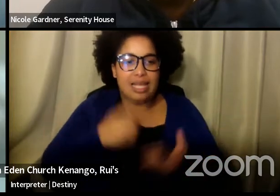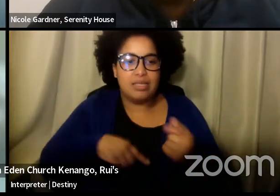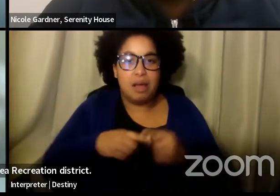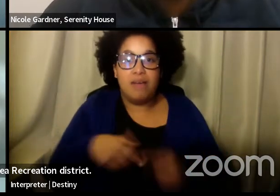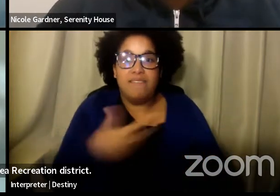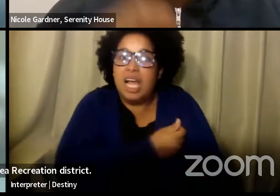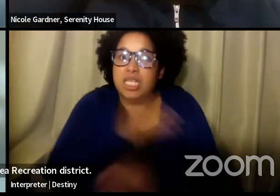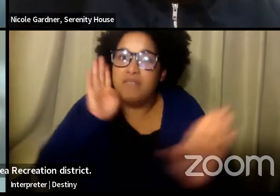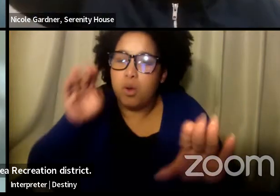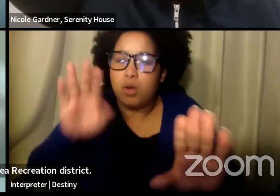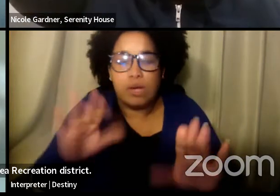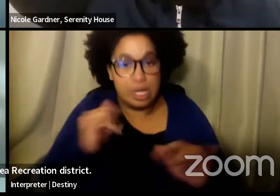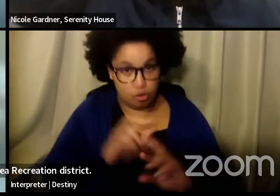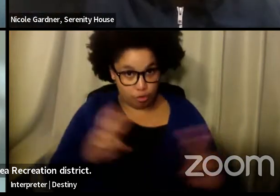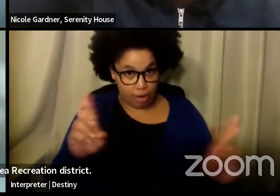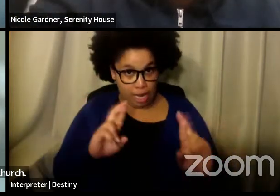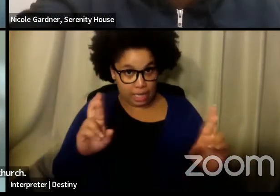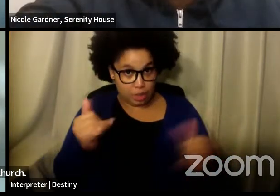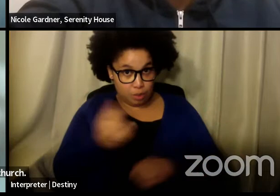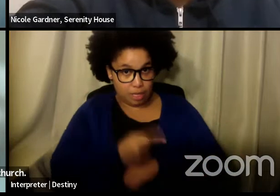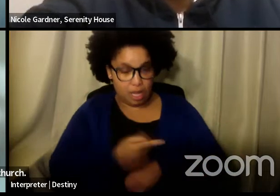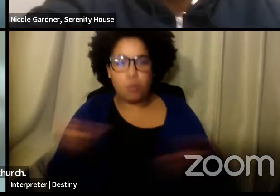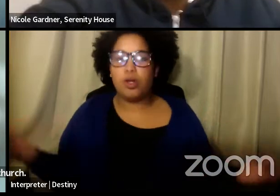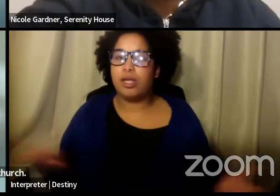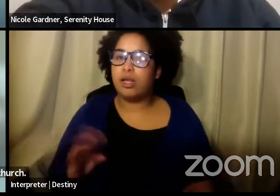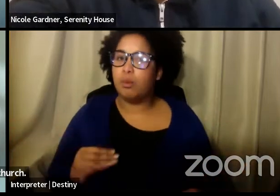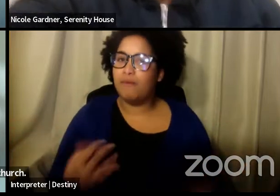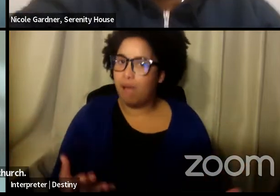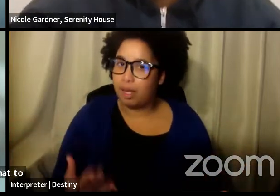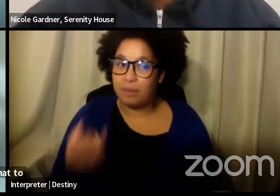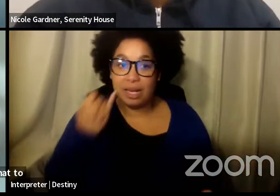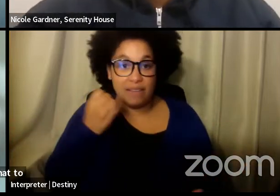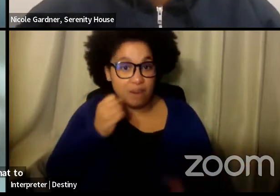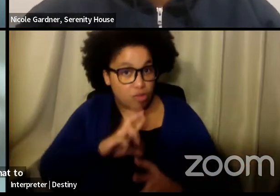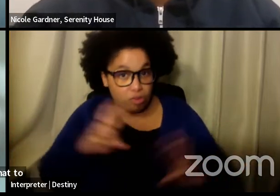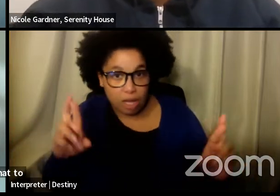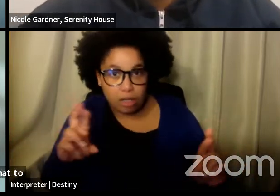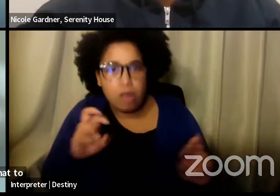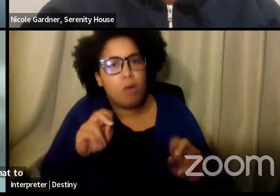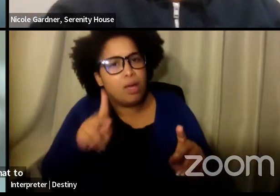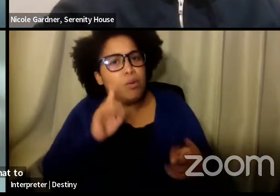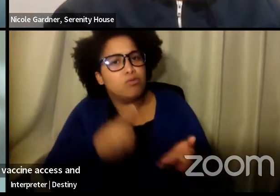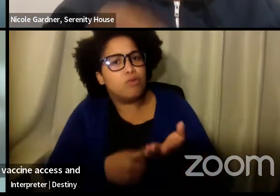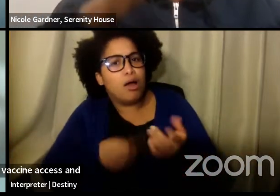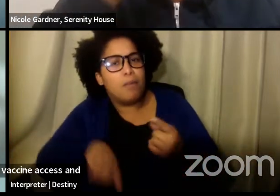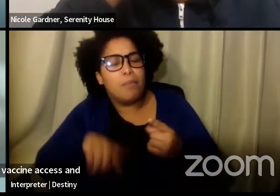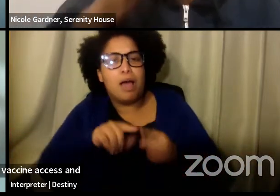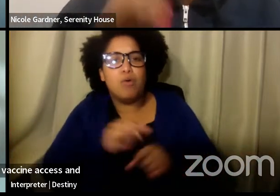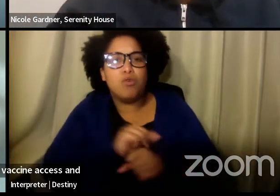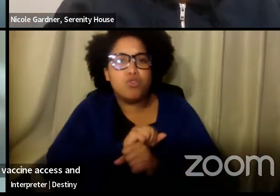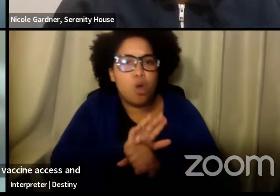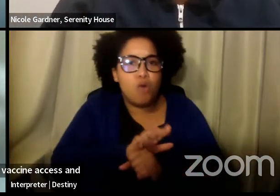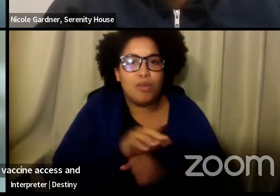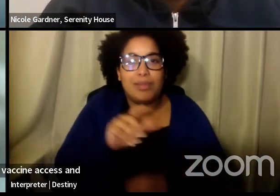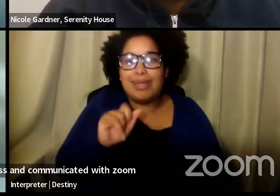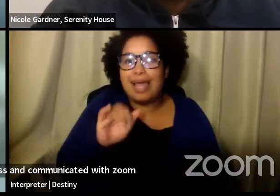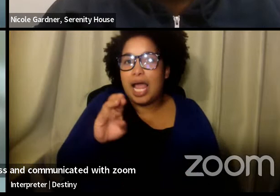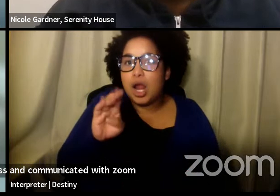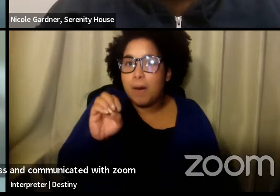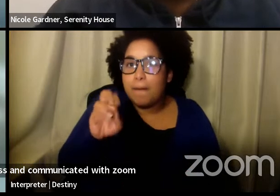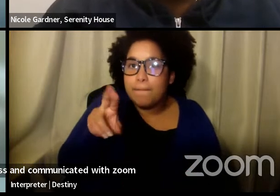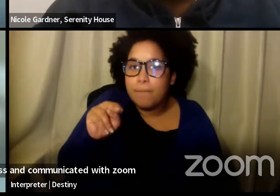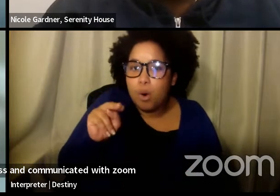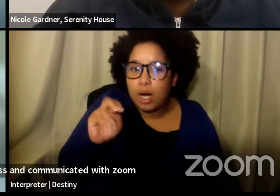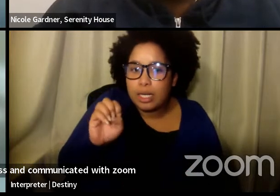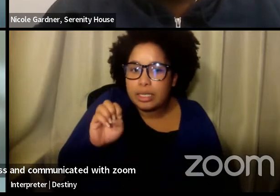vaccine. So if you're ready to get a vaccine today, we're here to provide that. But if you're not, we're going to talk to you about COVID being airborne and really